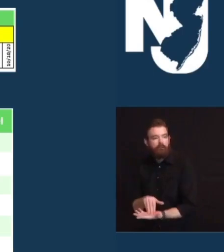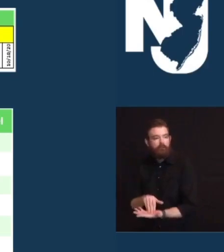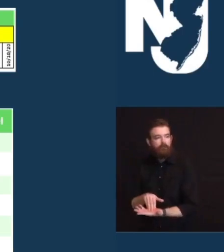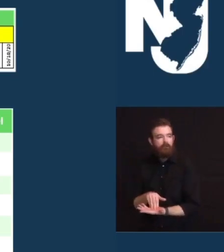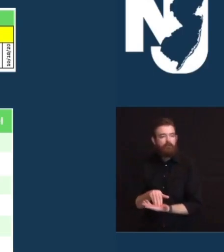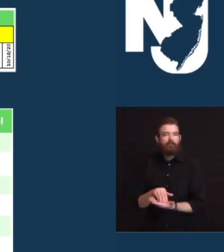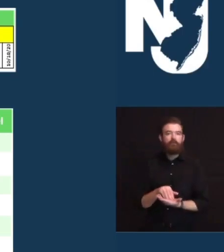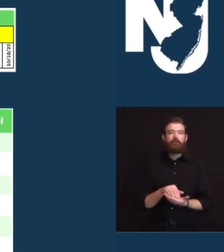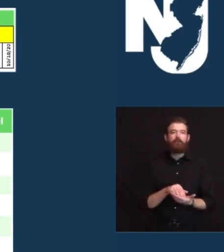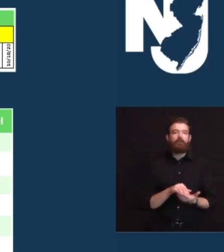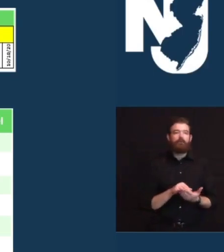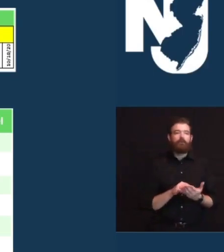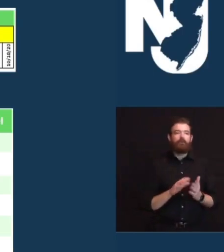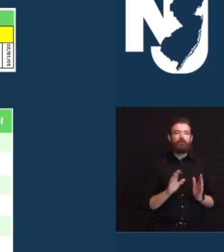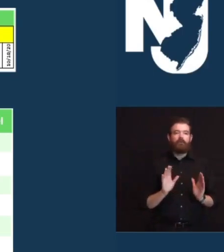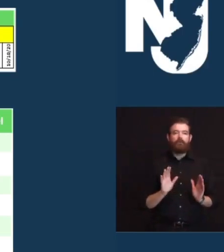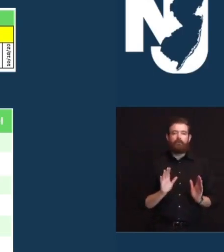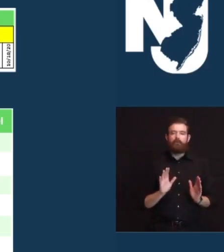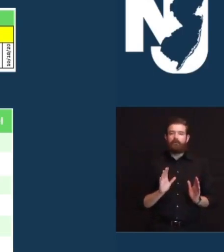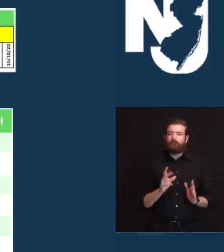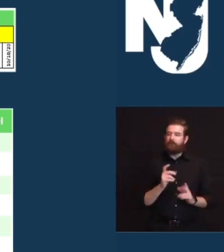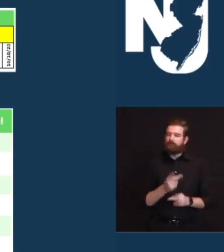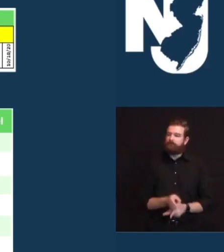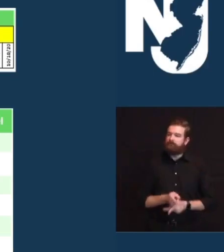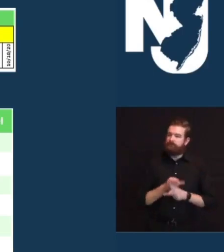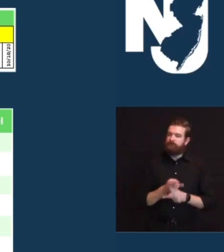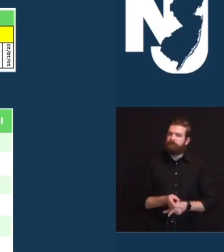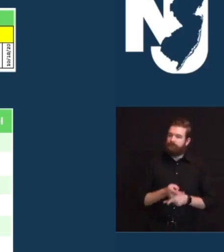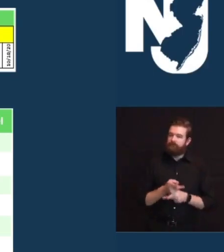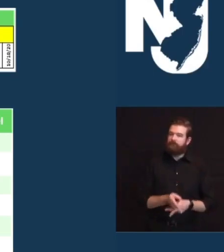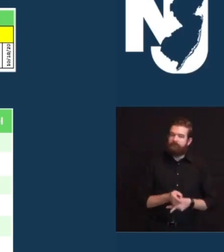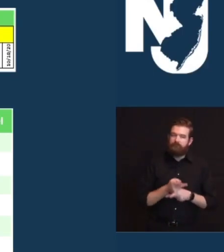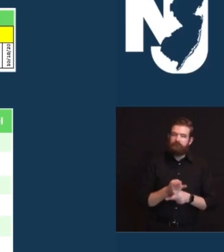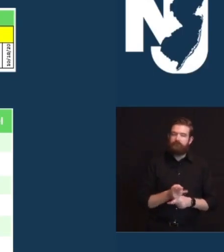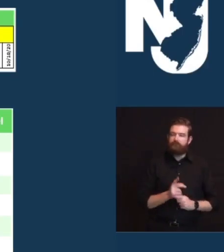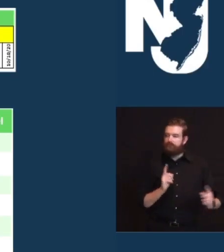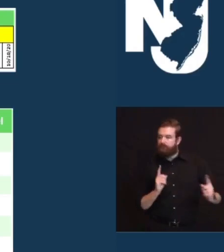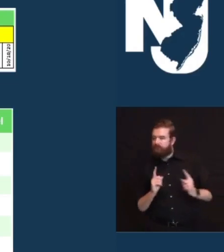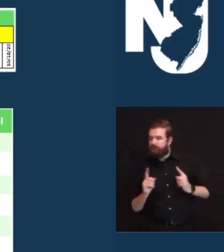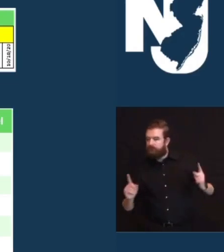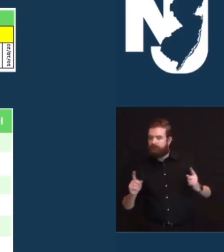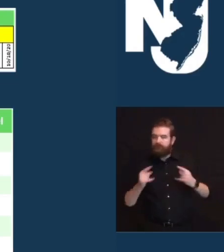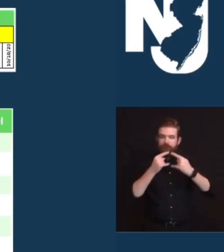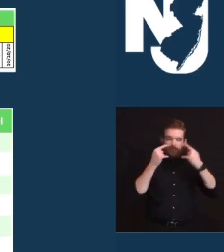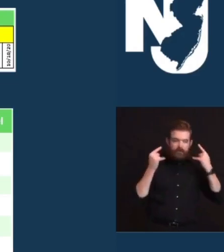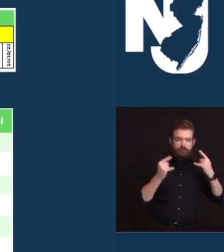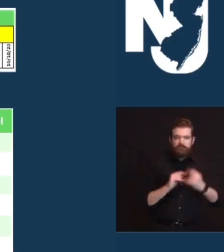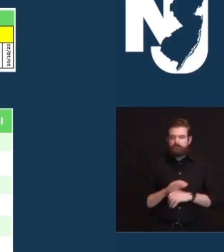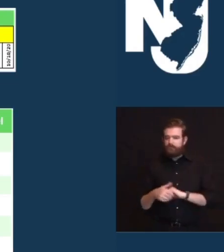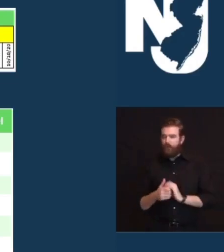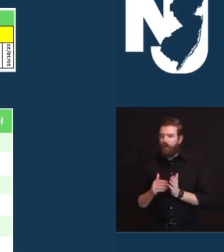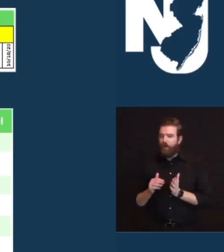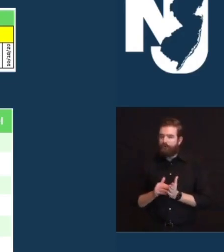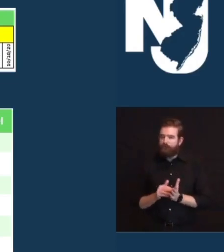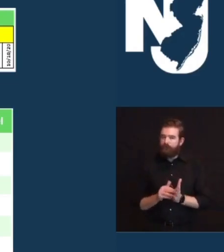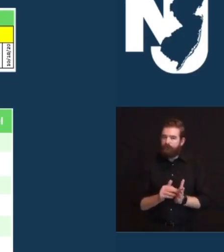Social distancing, wearing a face covering, washing hands frequently, and staying home when you're